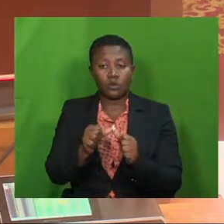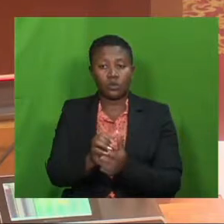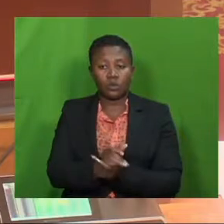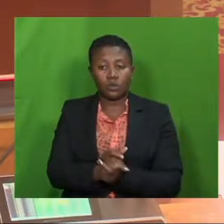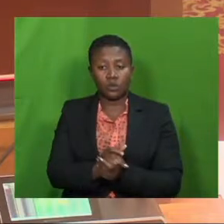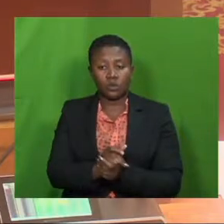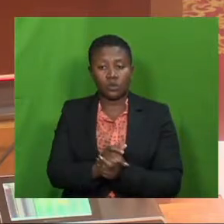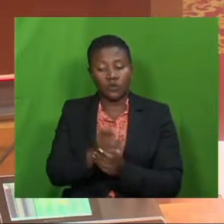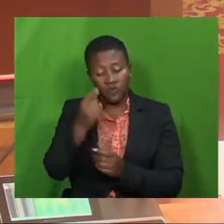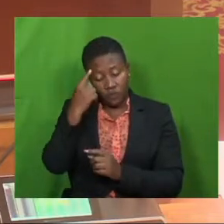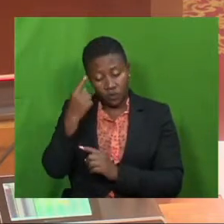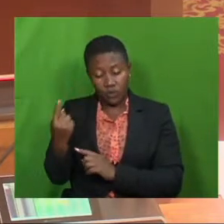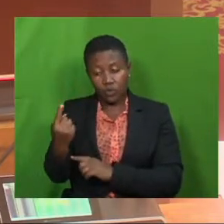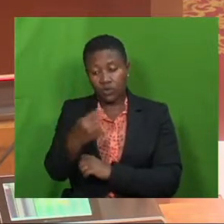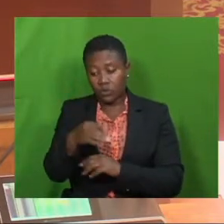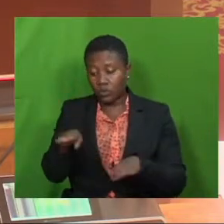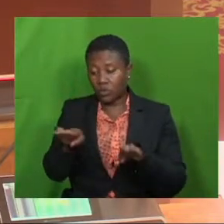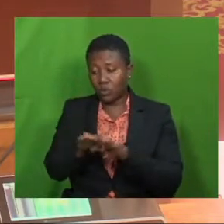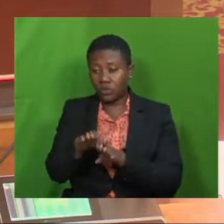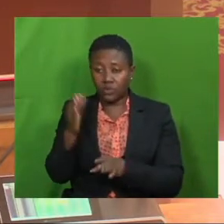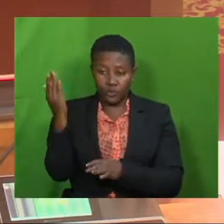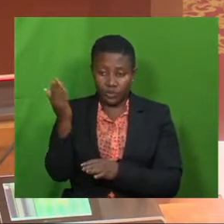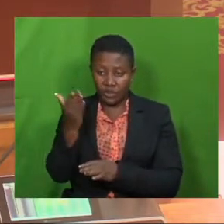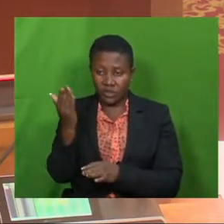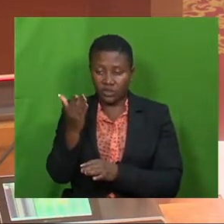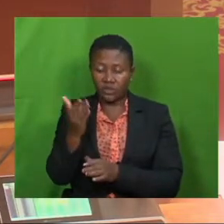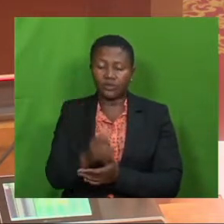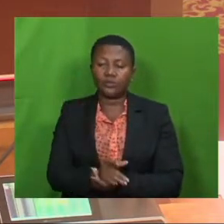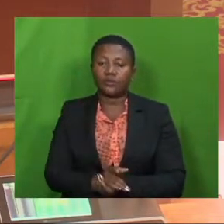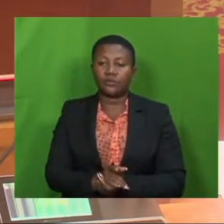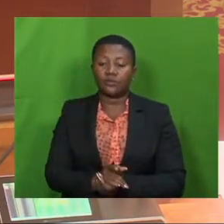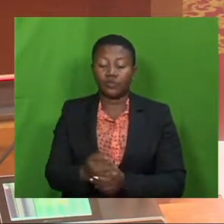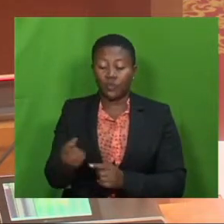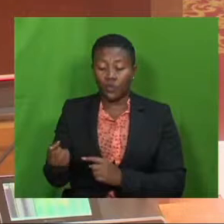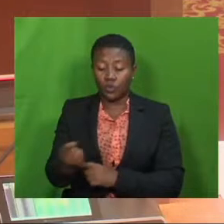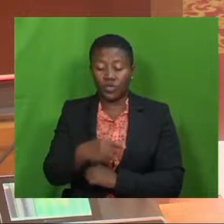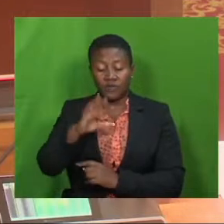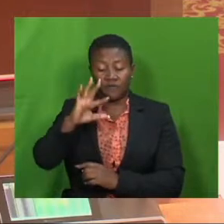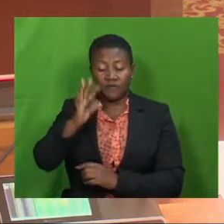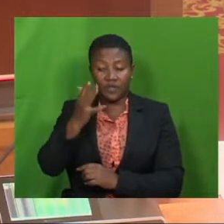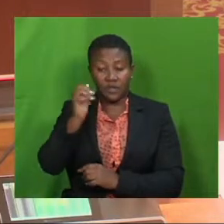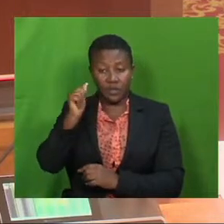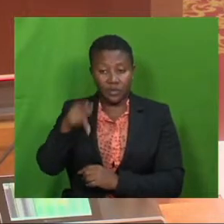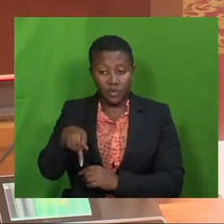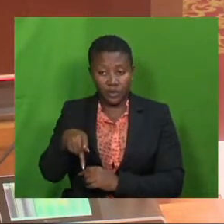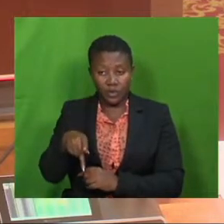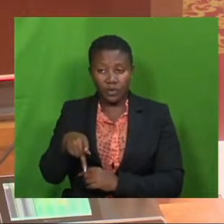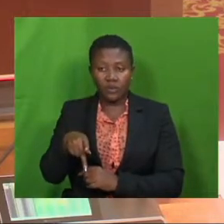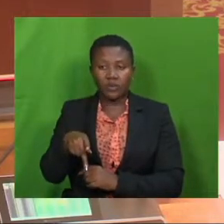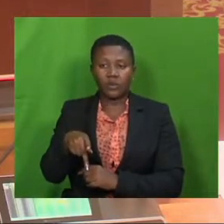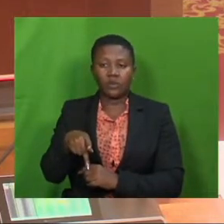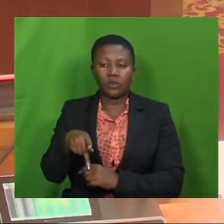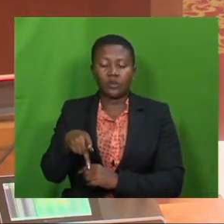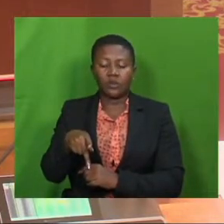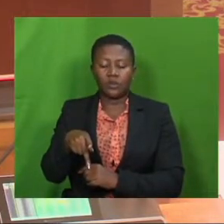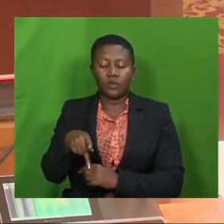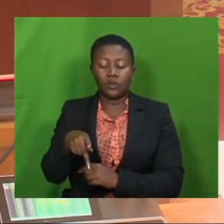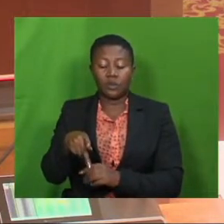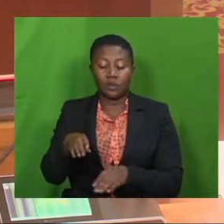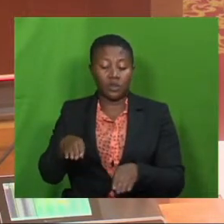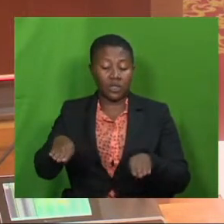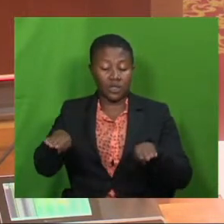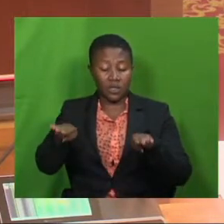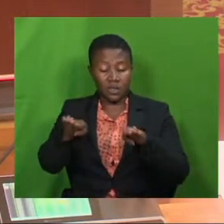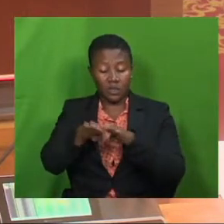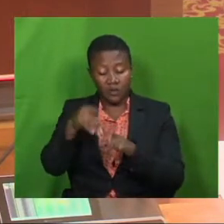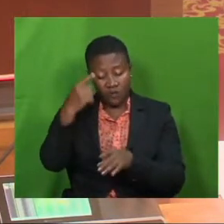for today. Mr. Speaker, today being the 5th of April brings us to the end of our first